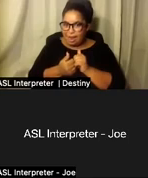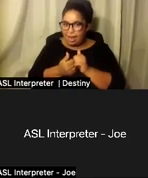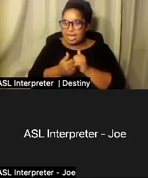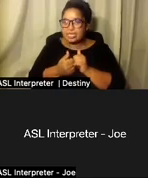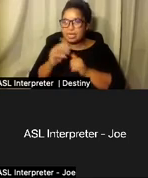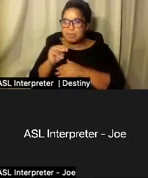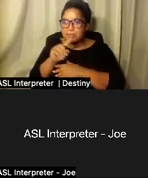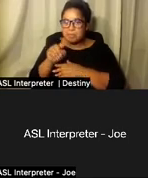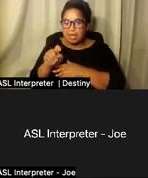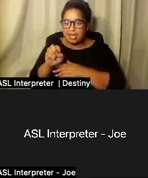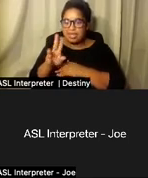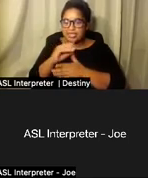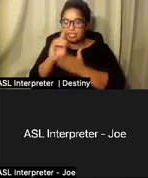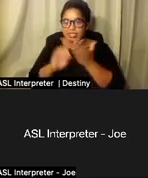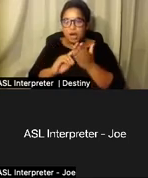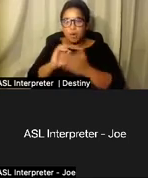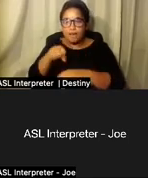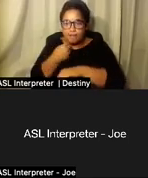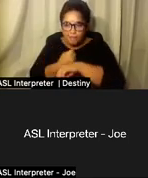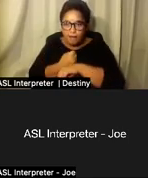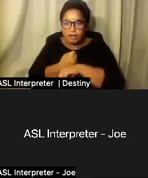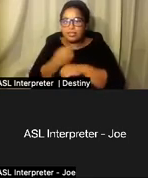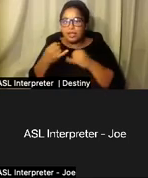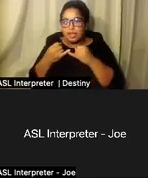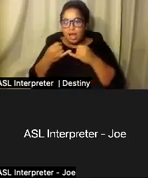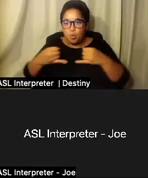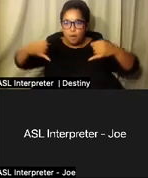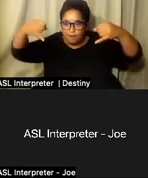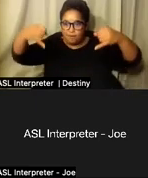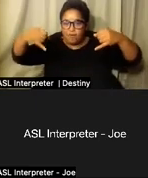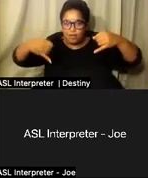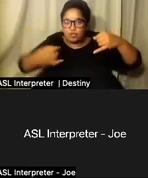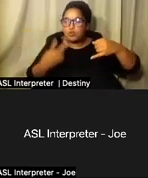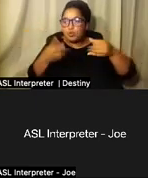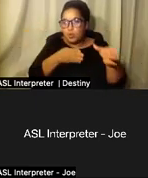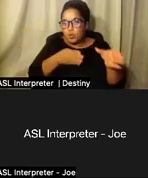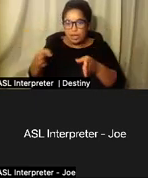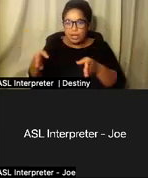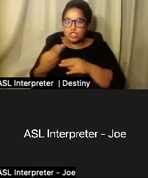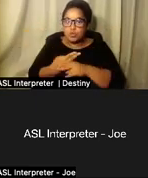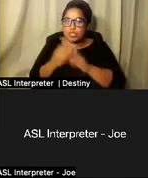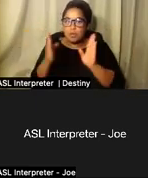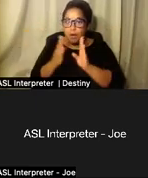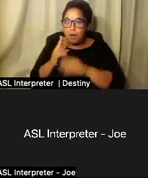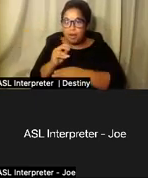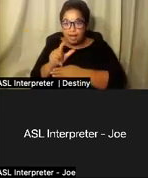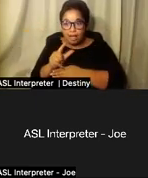it locks the wire in. And there's two different ways where you can install this. You can either use a smaller nail for